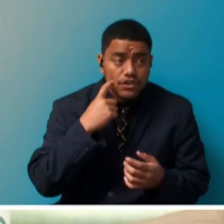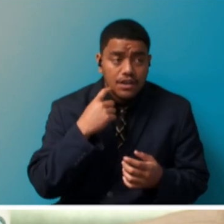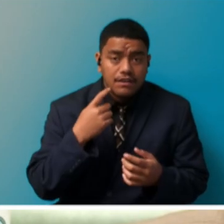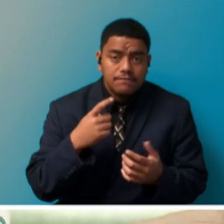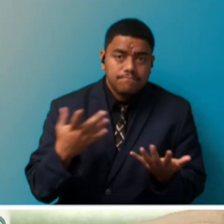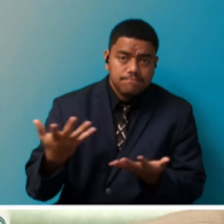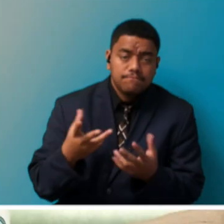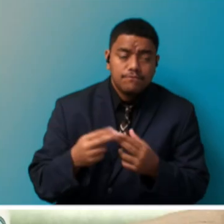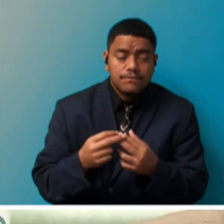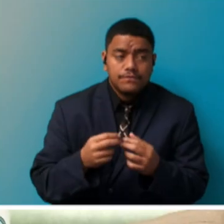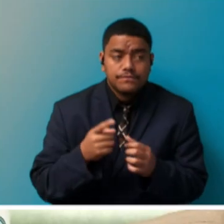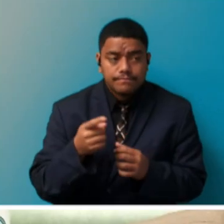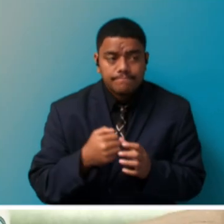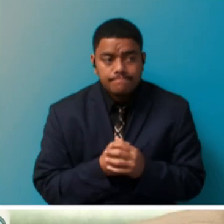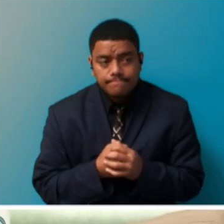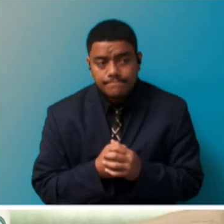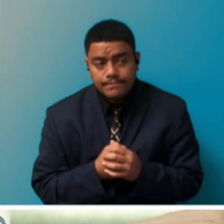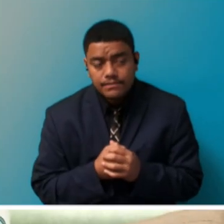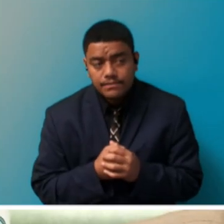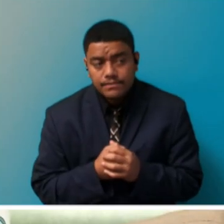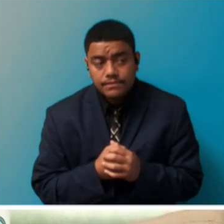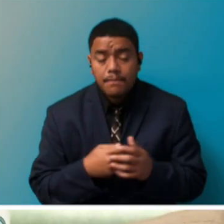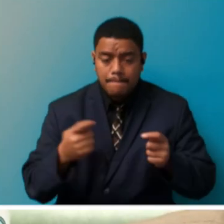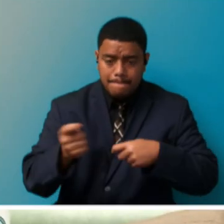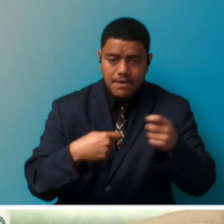or diversify the market